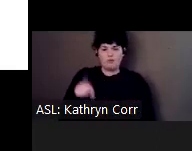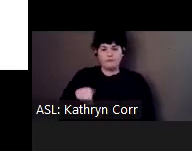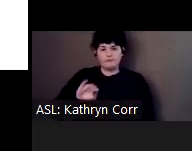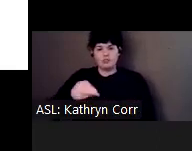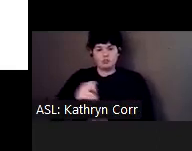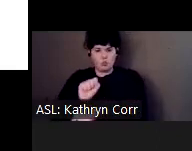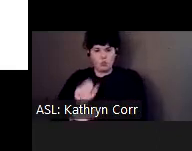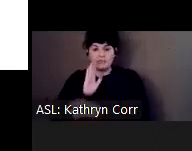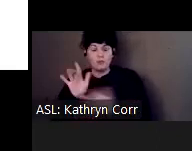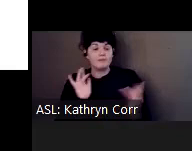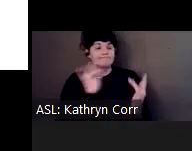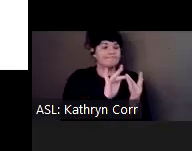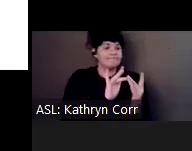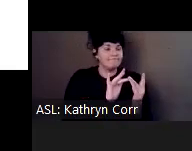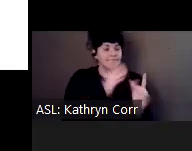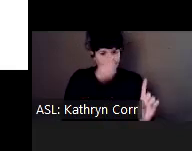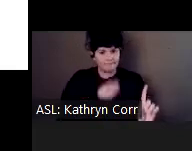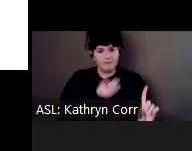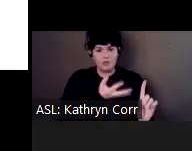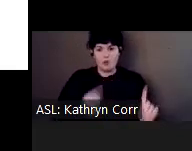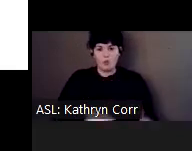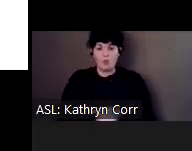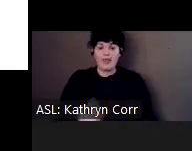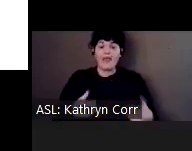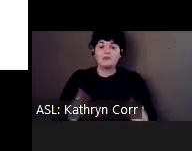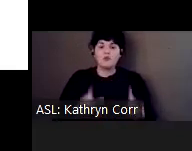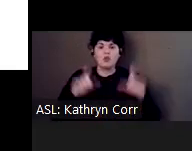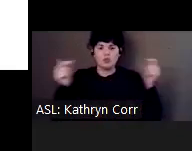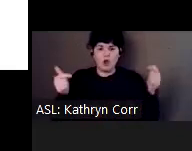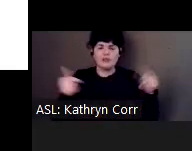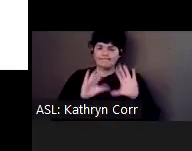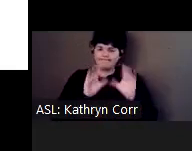And we held some large clinics in 2021,